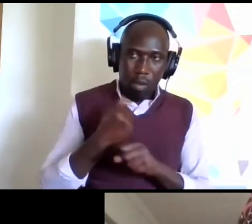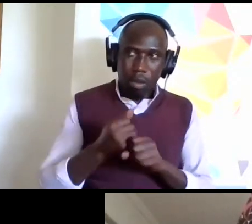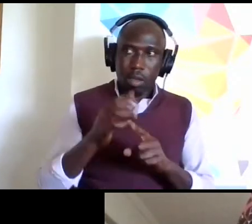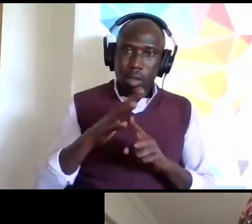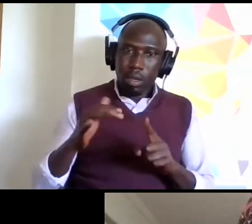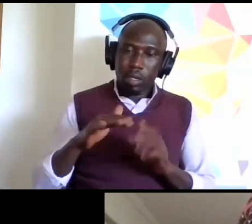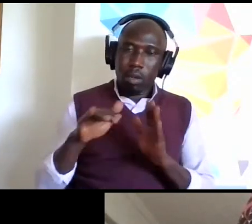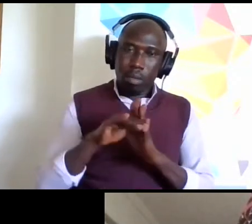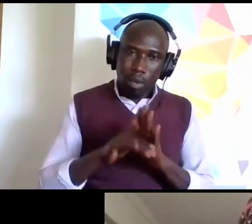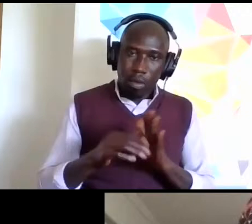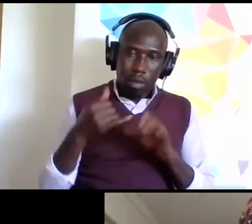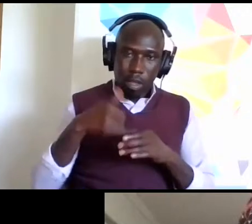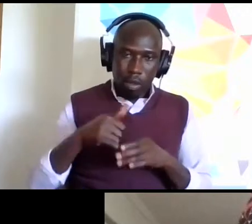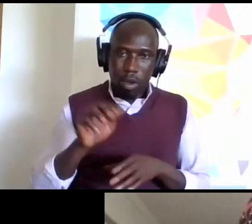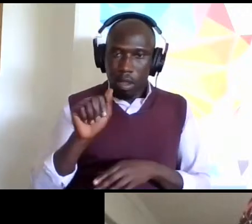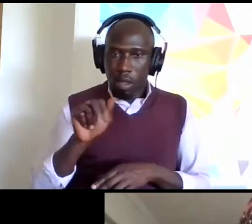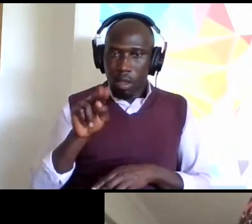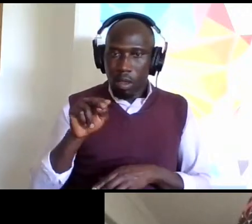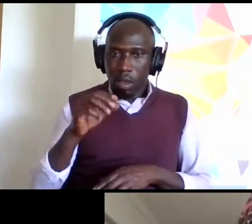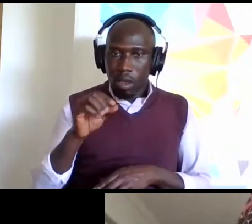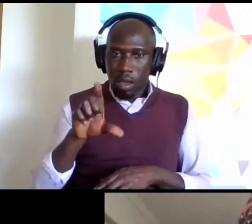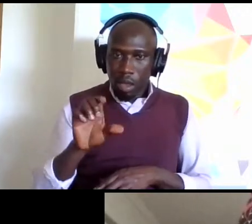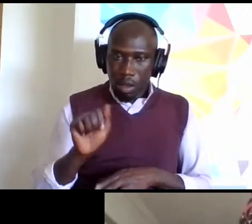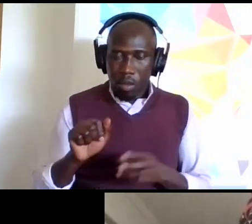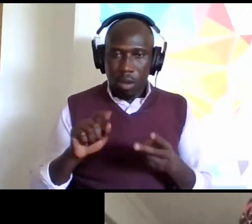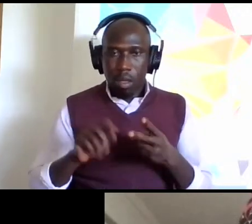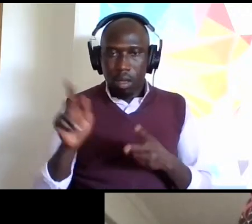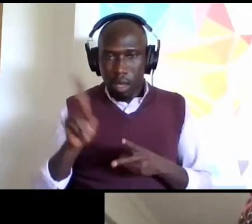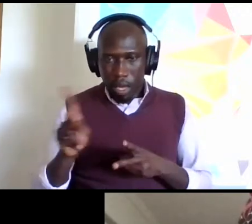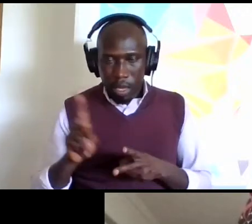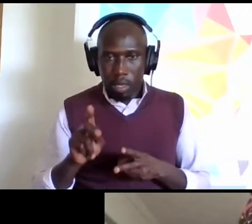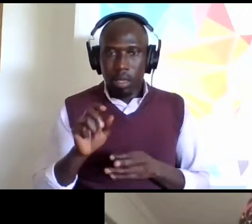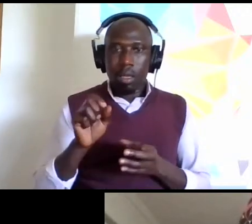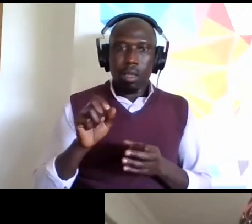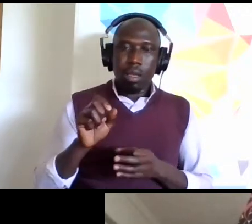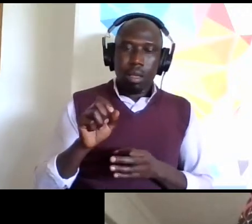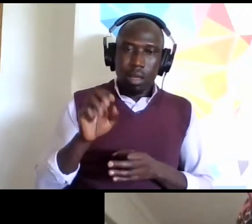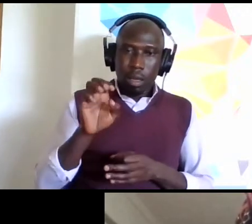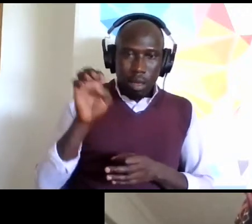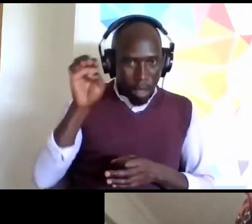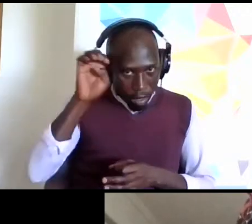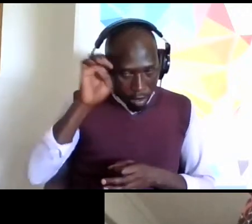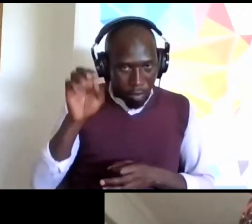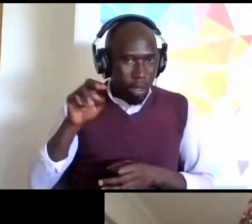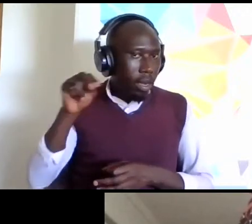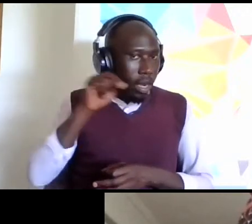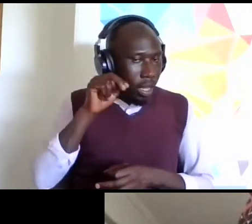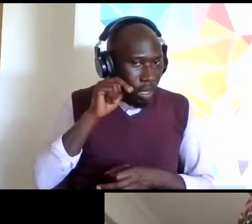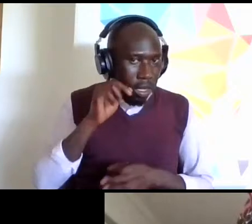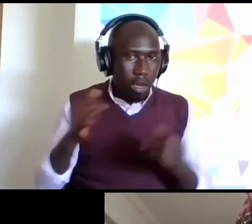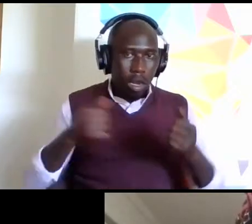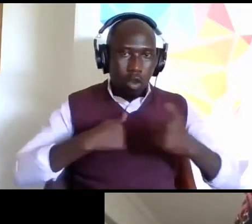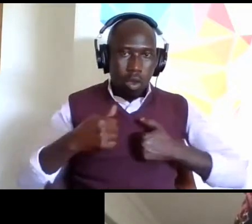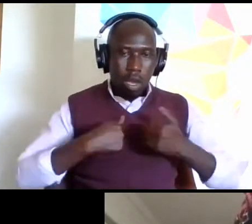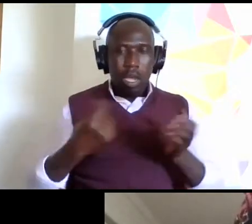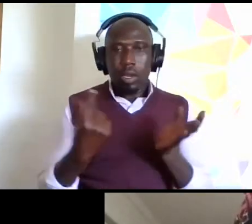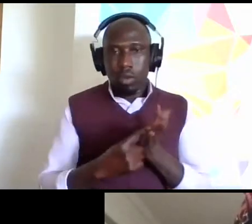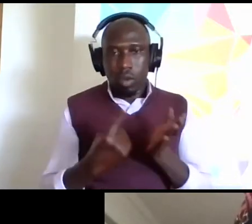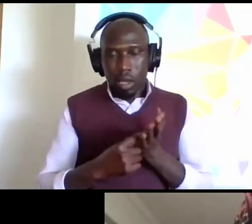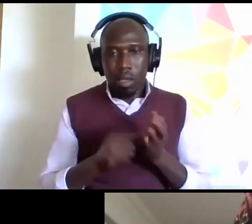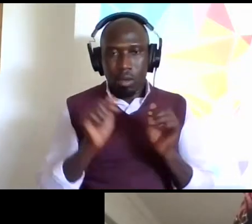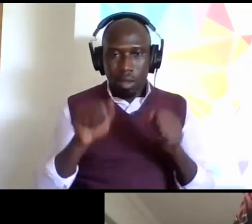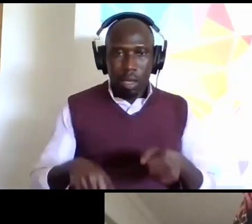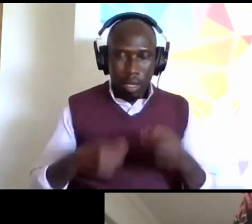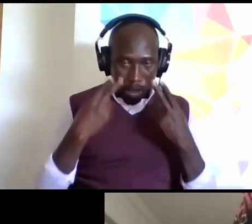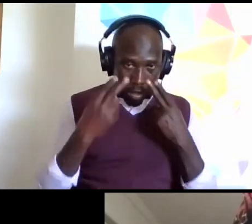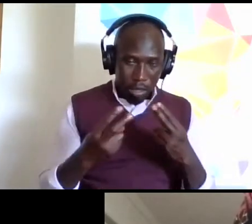programs include the Angola, Ethiopia, Kenya, Sierra Leone, Morocco, Nigeria, Rwanda, Togo, and Uganda. We can